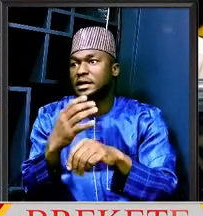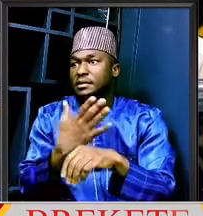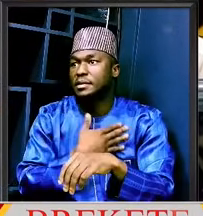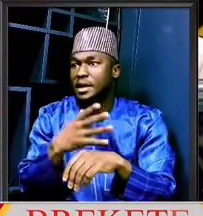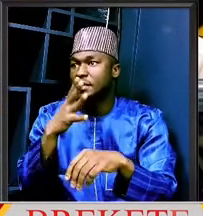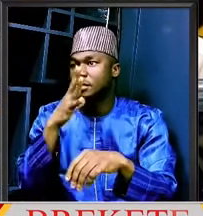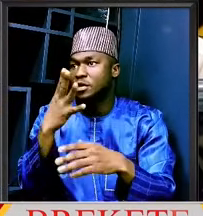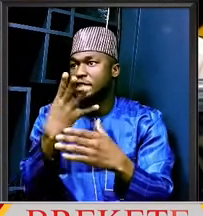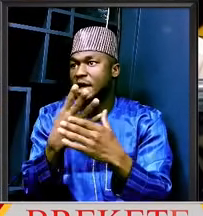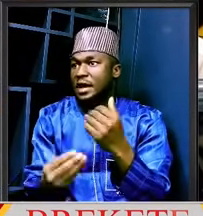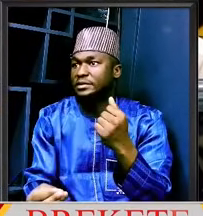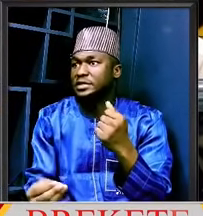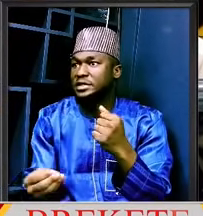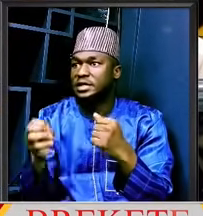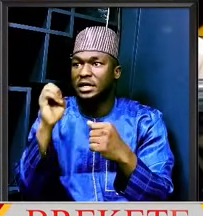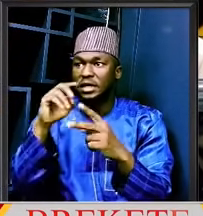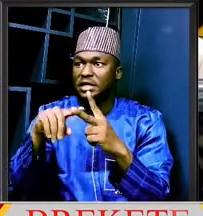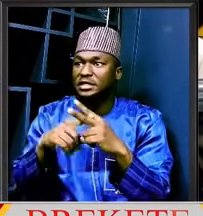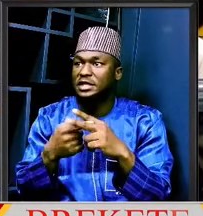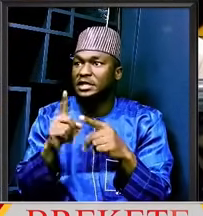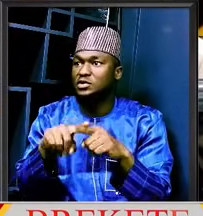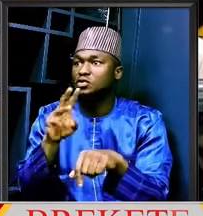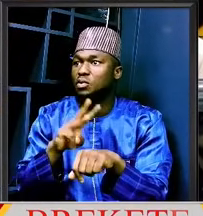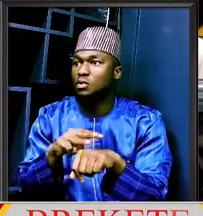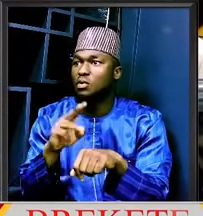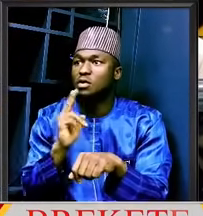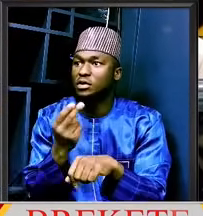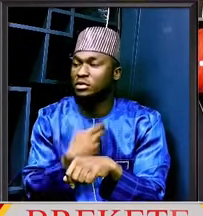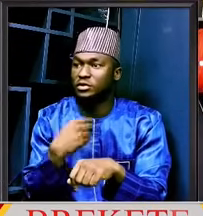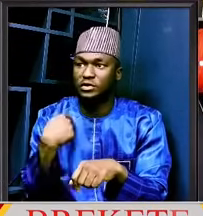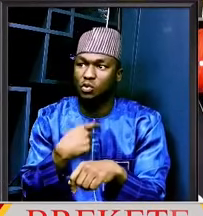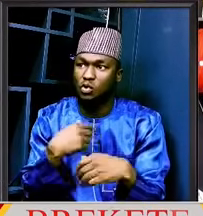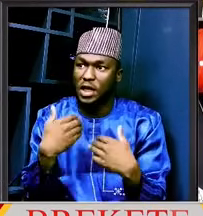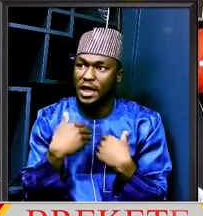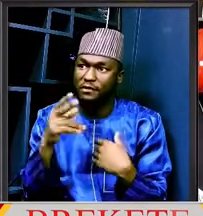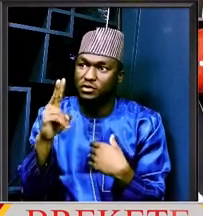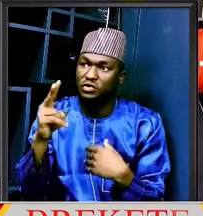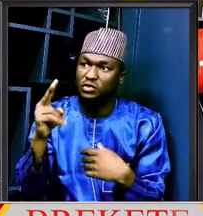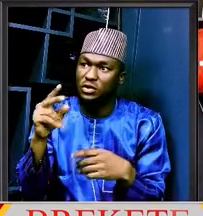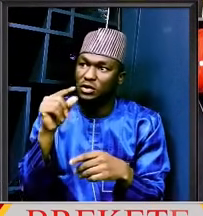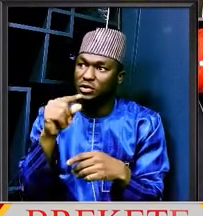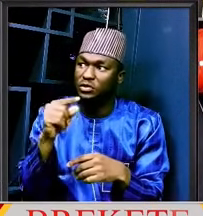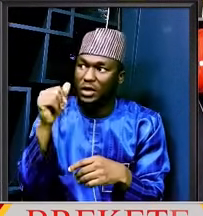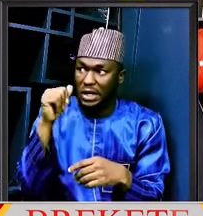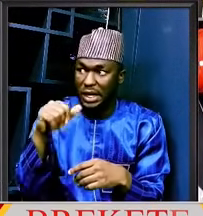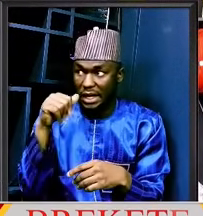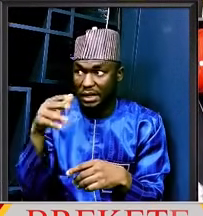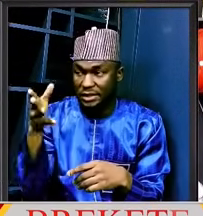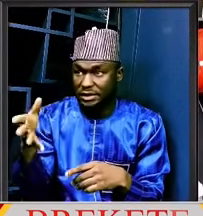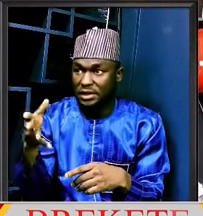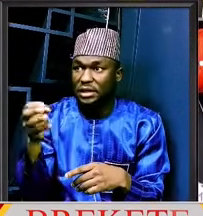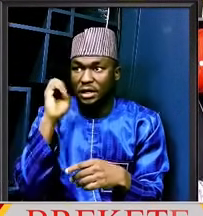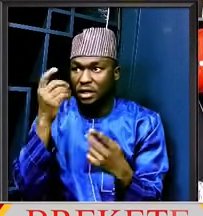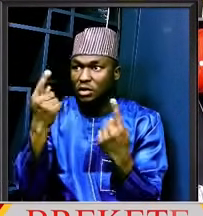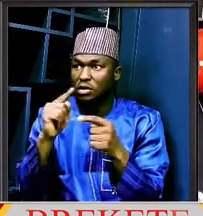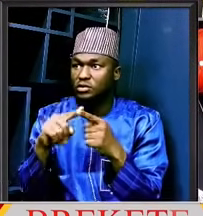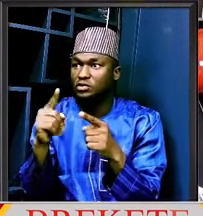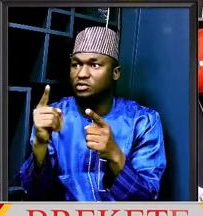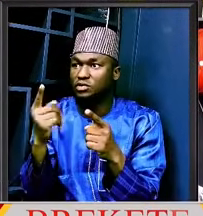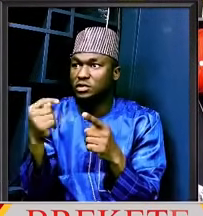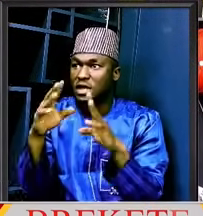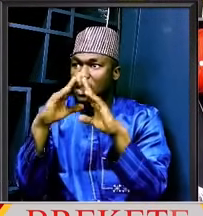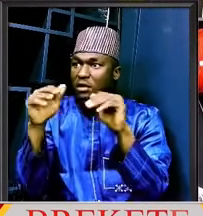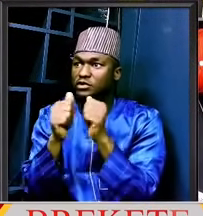cutlass. He came and stood there warning us. We have 2 little girls in the house, less than 10. We're outside walking. He now came to the house with